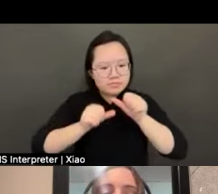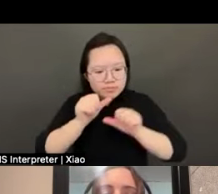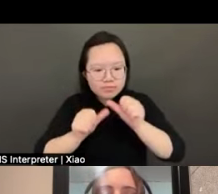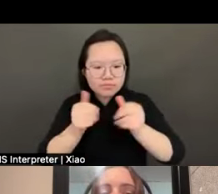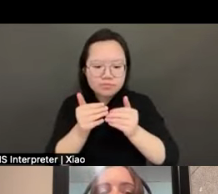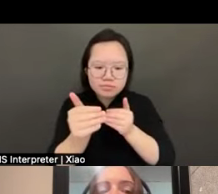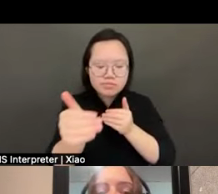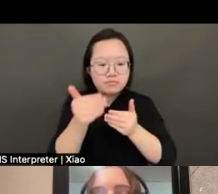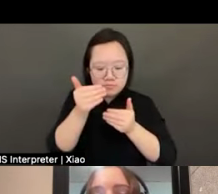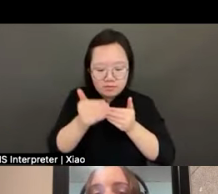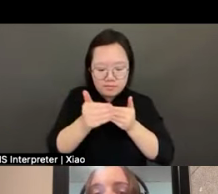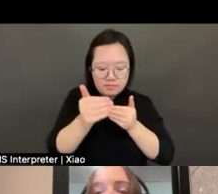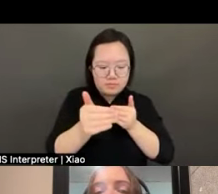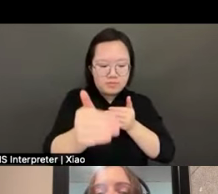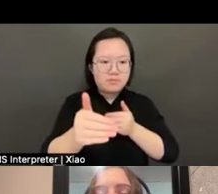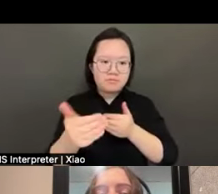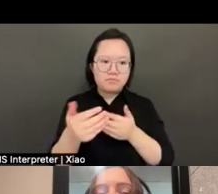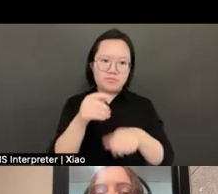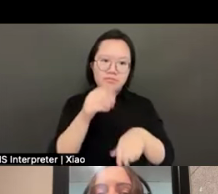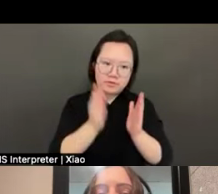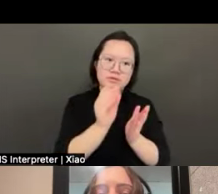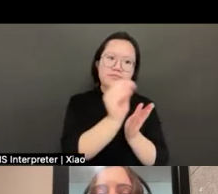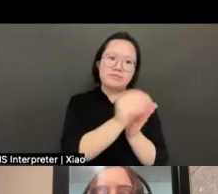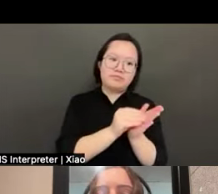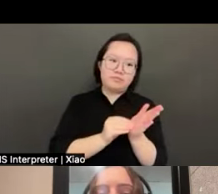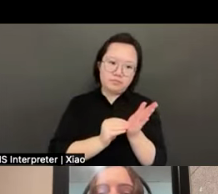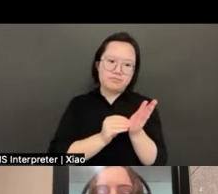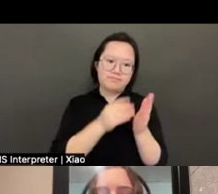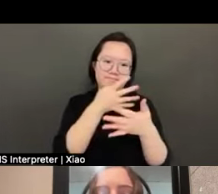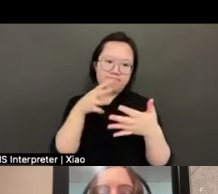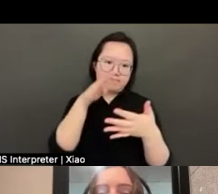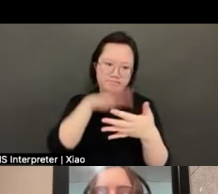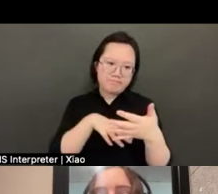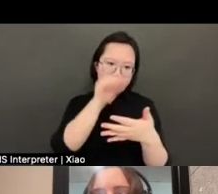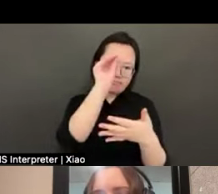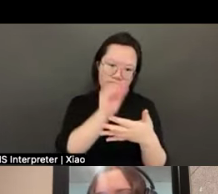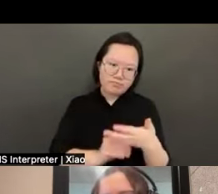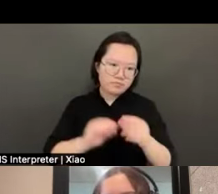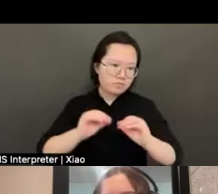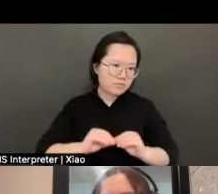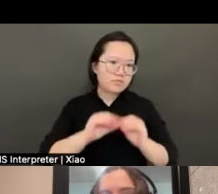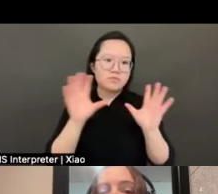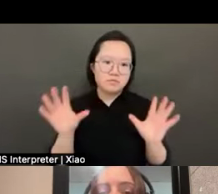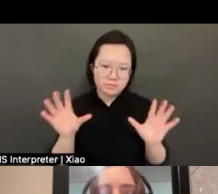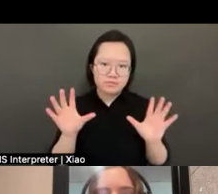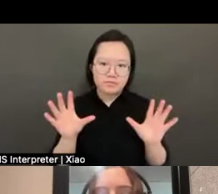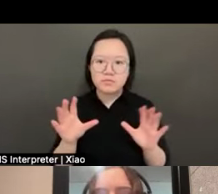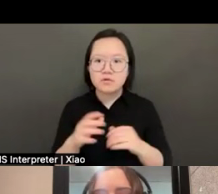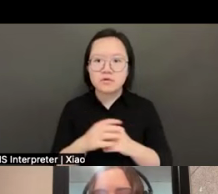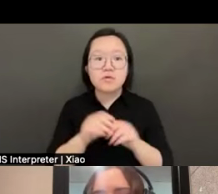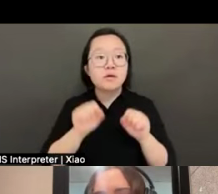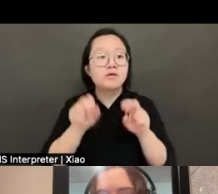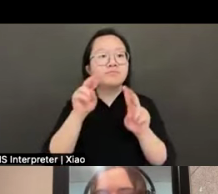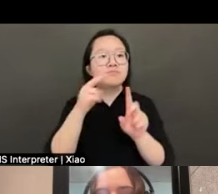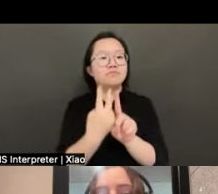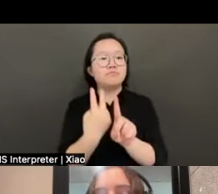methods. Achievable. So are the activities realistic and doable within your time? So the 12 months, the budget,